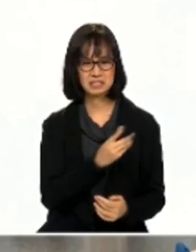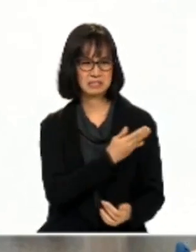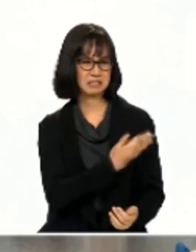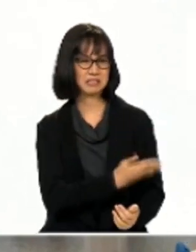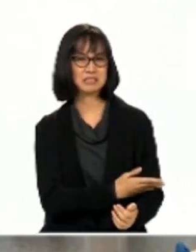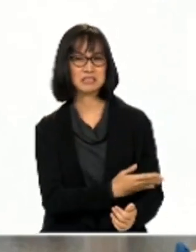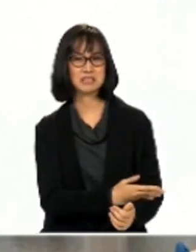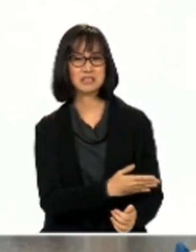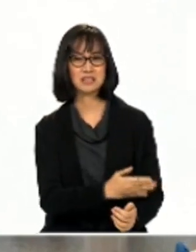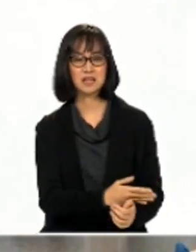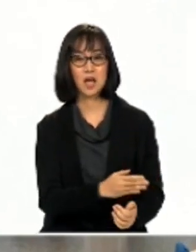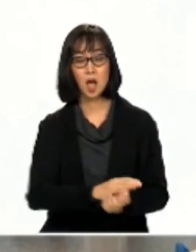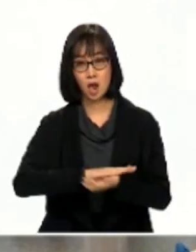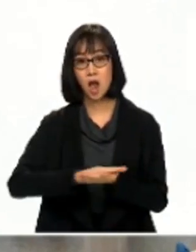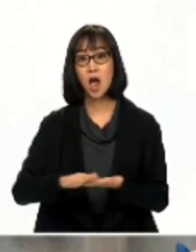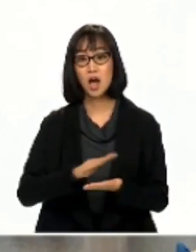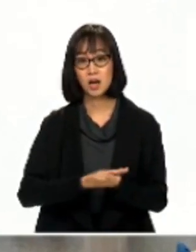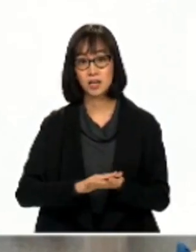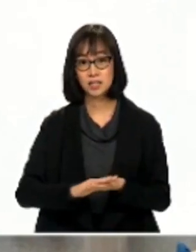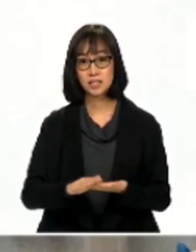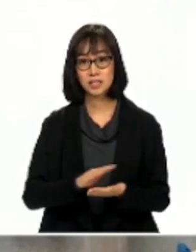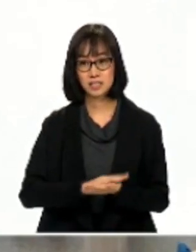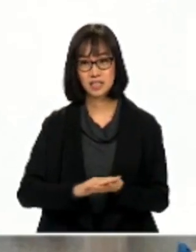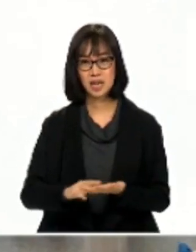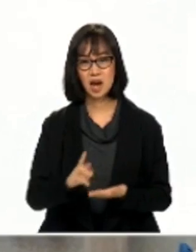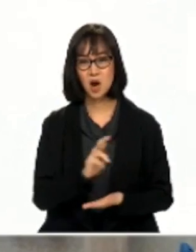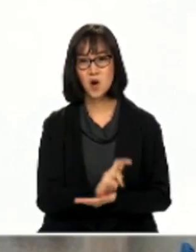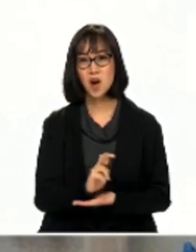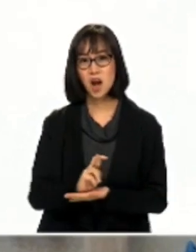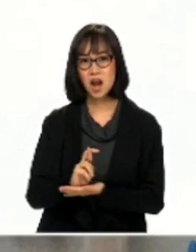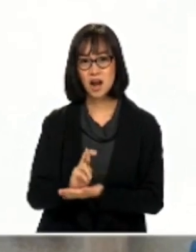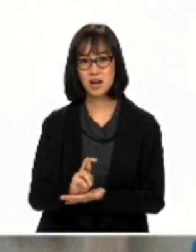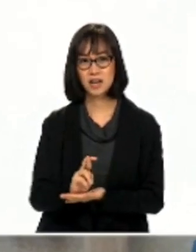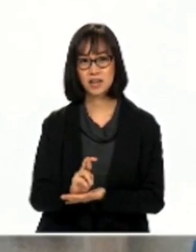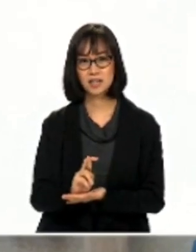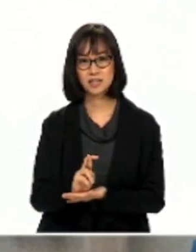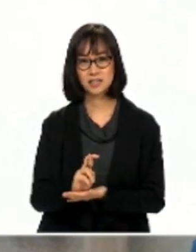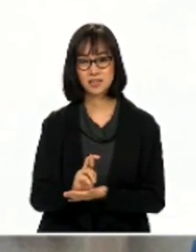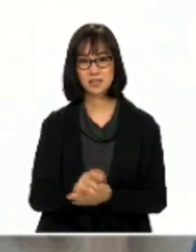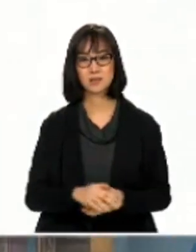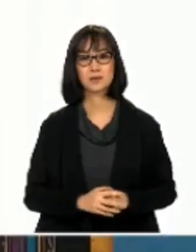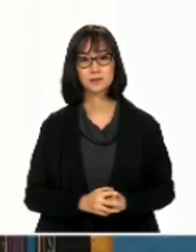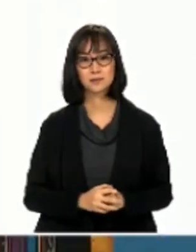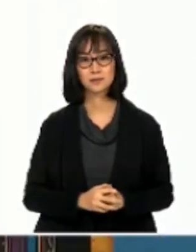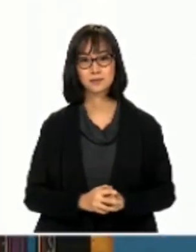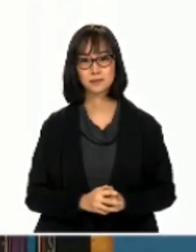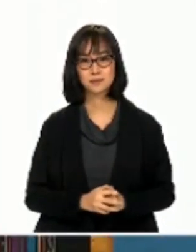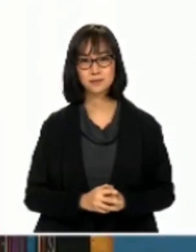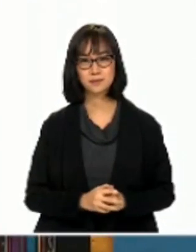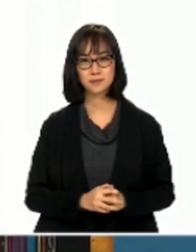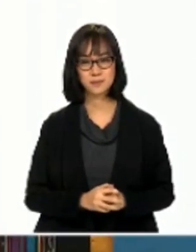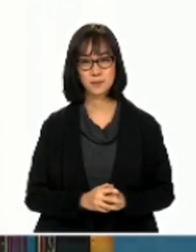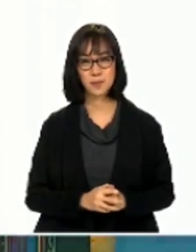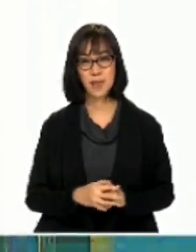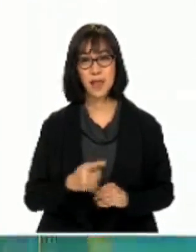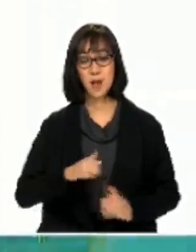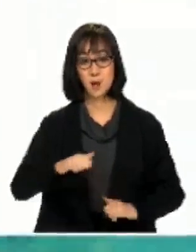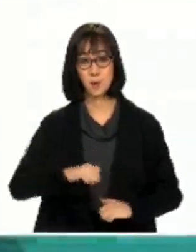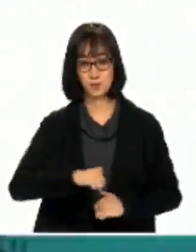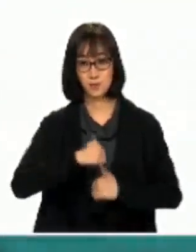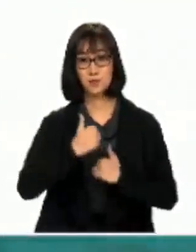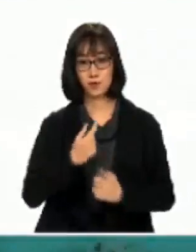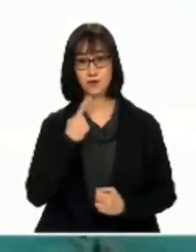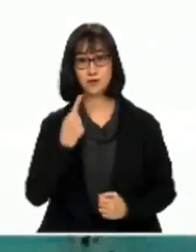cleaned and rehabilitated the island and not allowed it to heal naturally. I am proud to say that it has